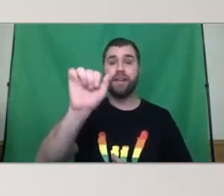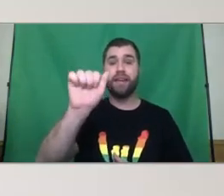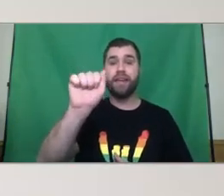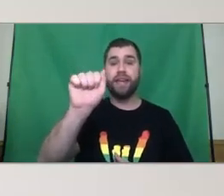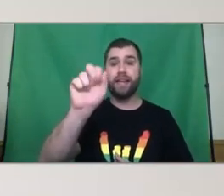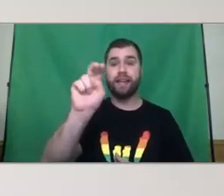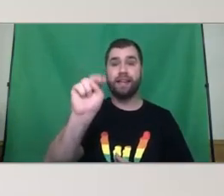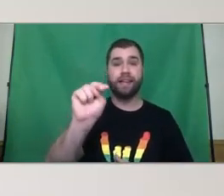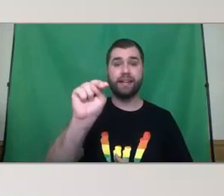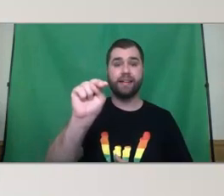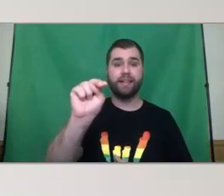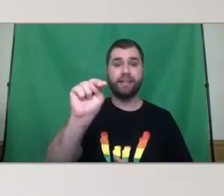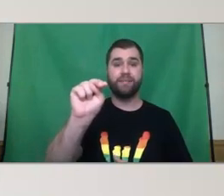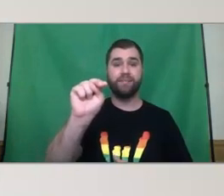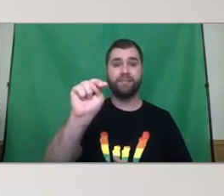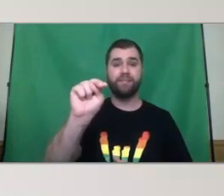Ian.